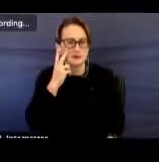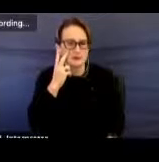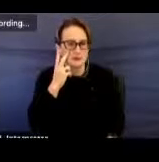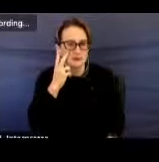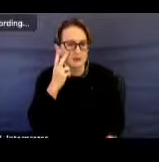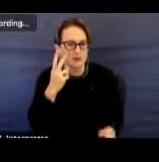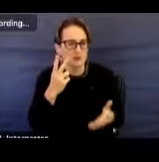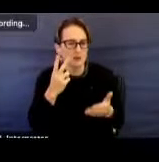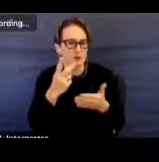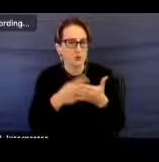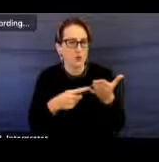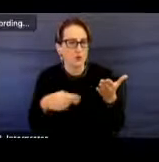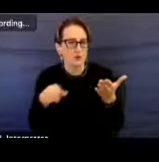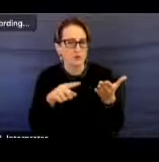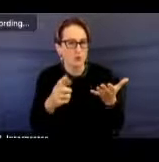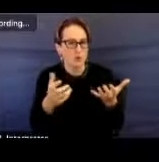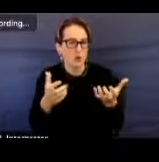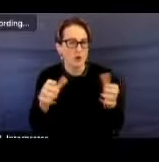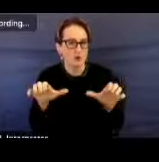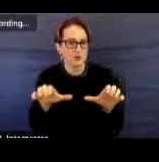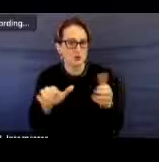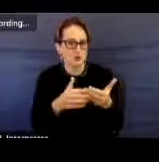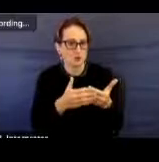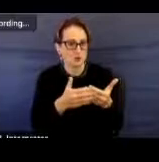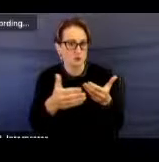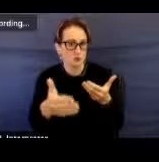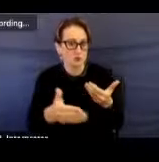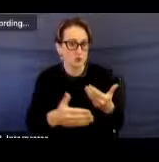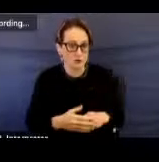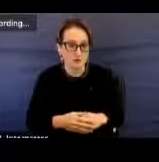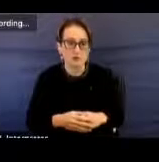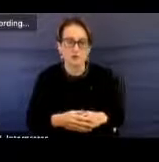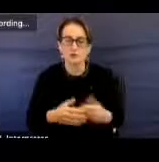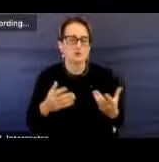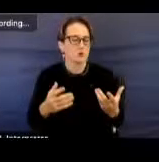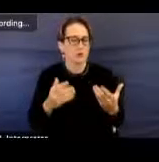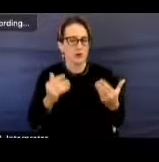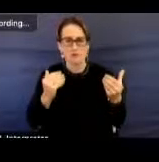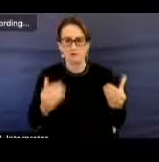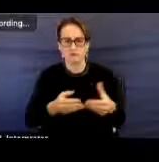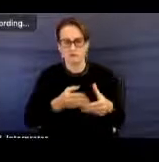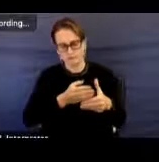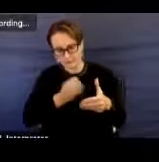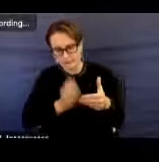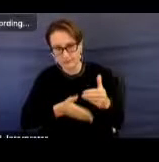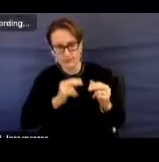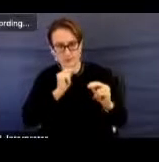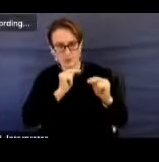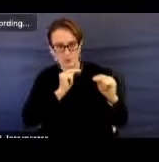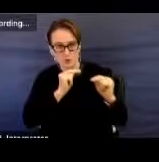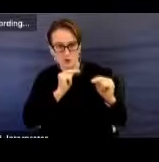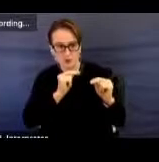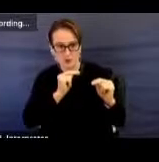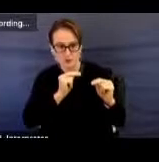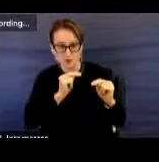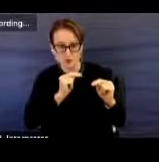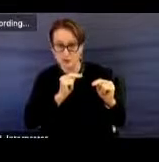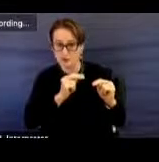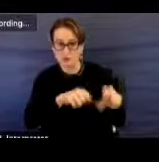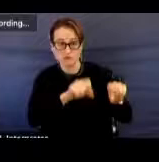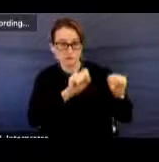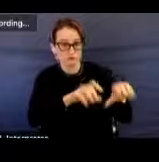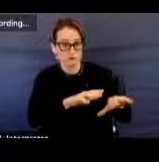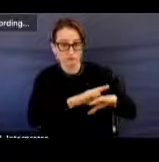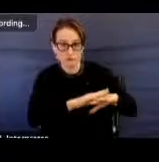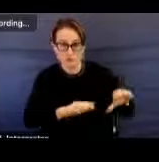forward in the interest of concluding negotiations, whether that's with or without a contract ultimately.